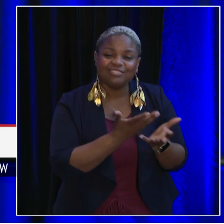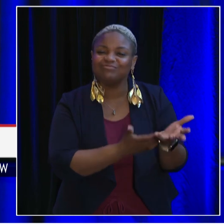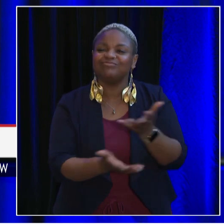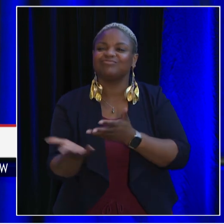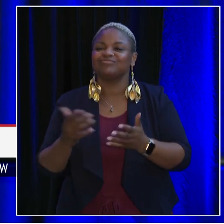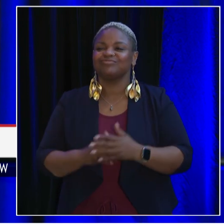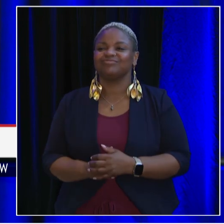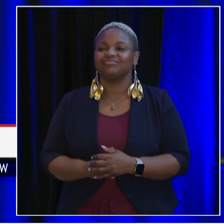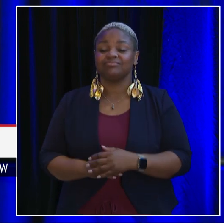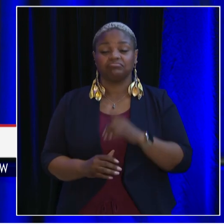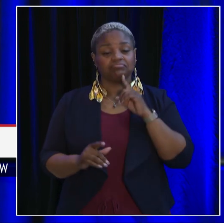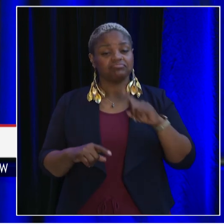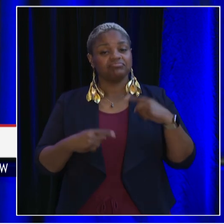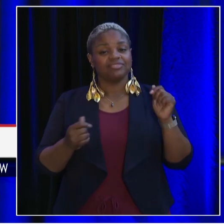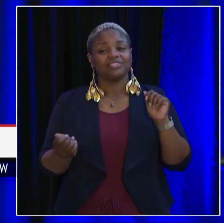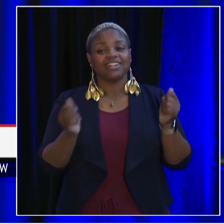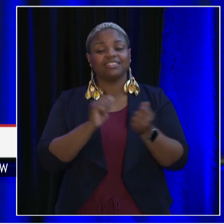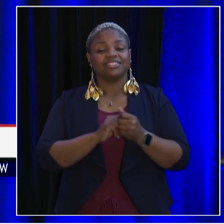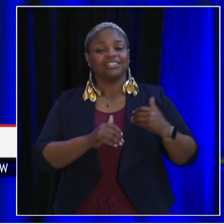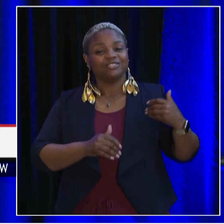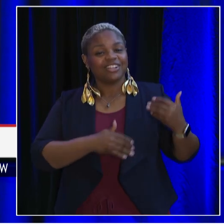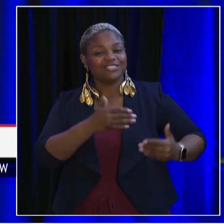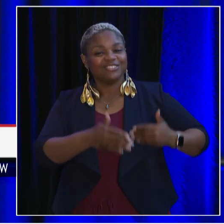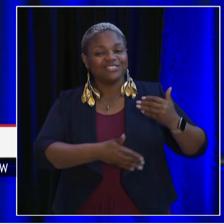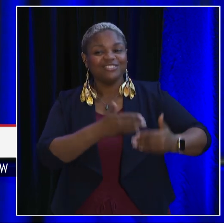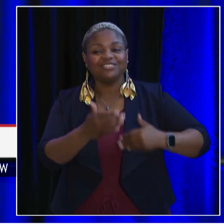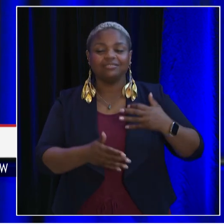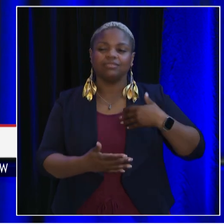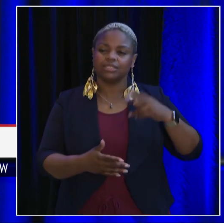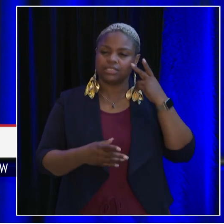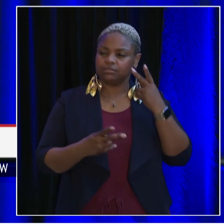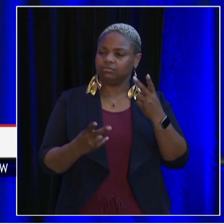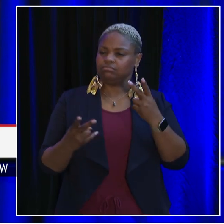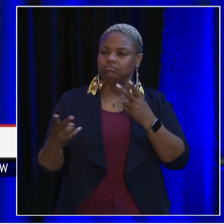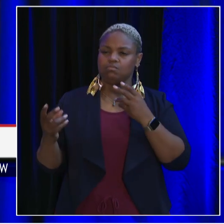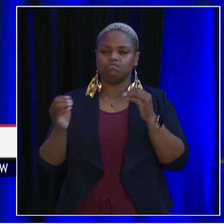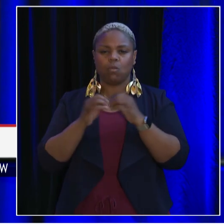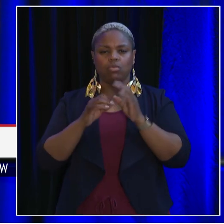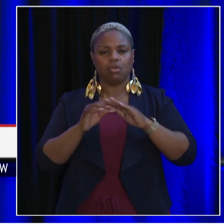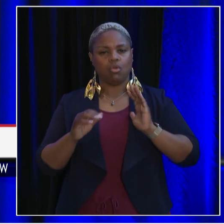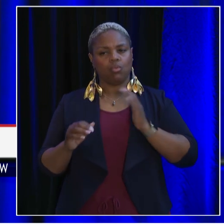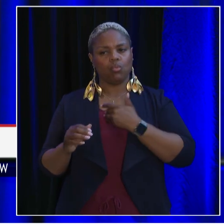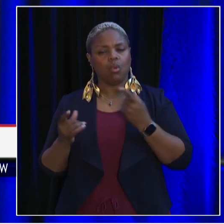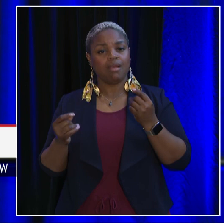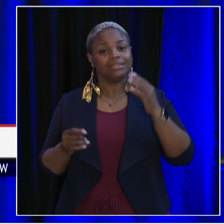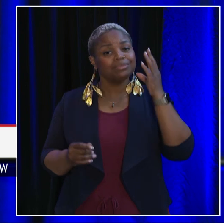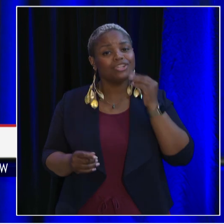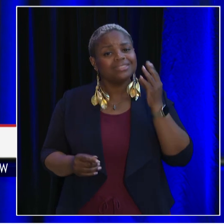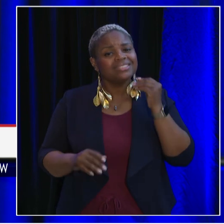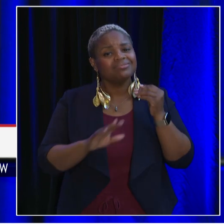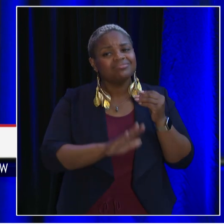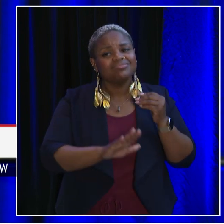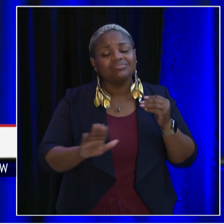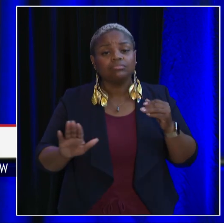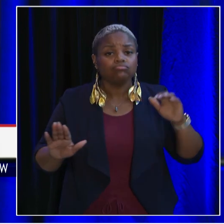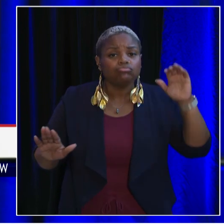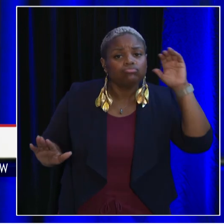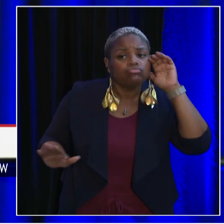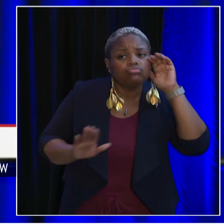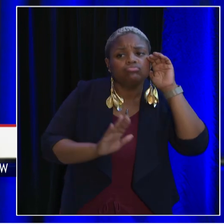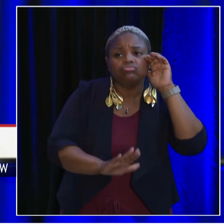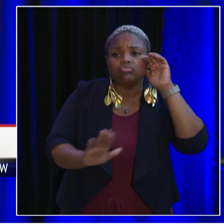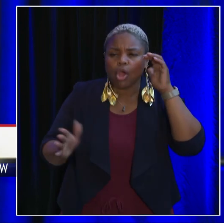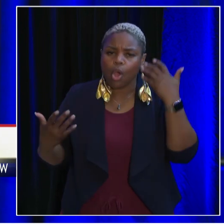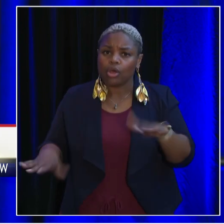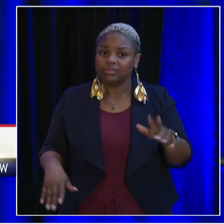this generation that we may see more than what we have seen, hear more than what we've heard, so that